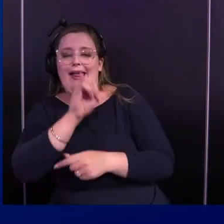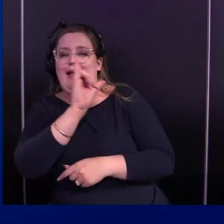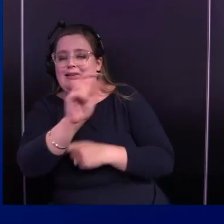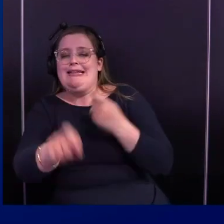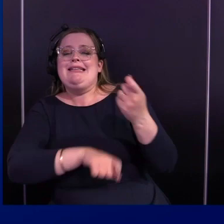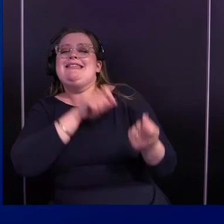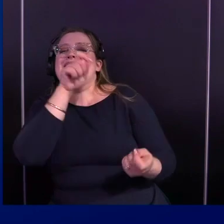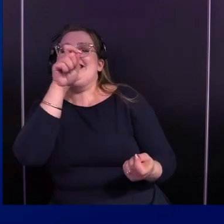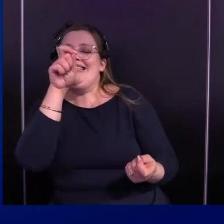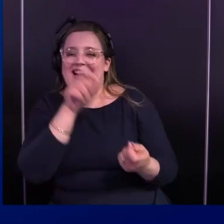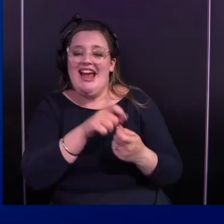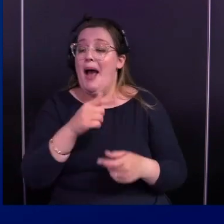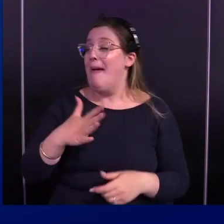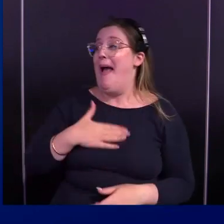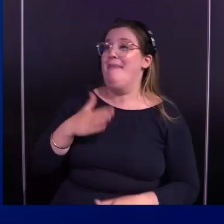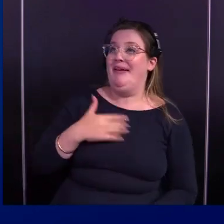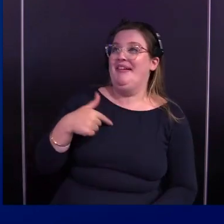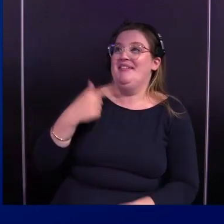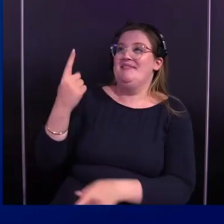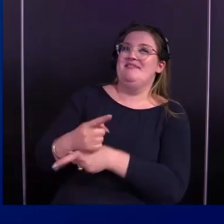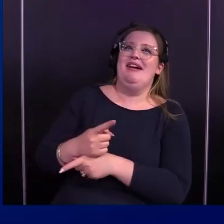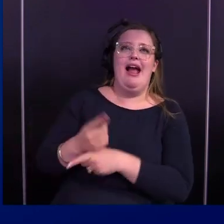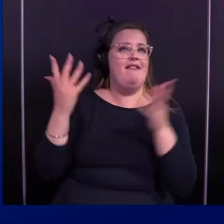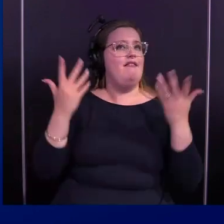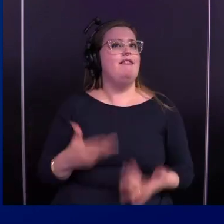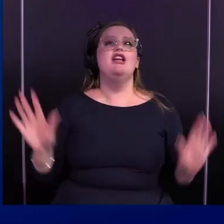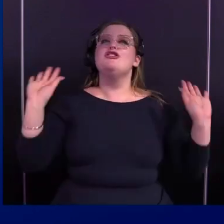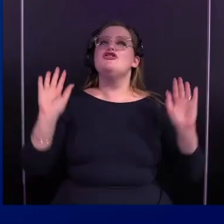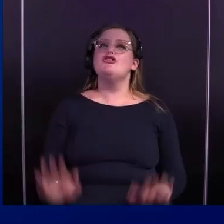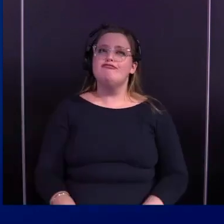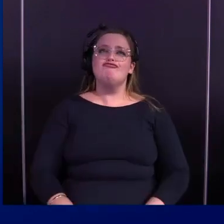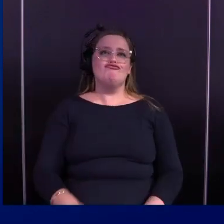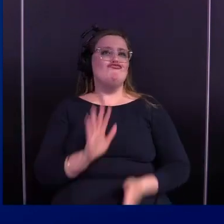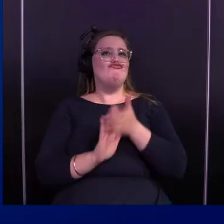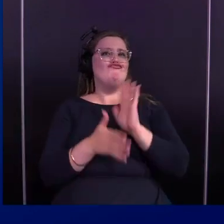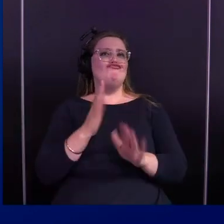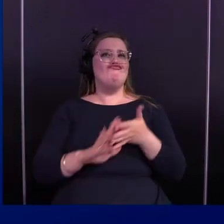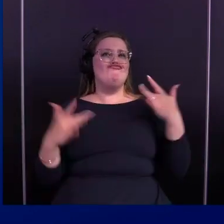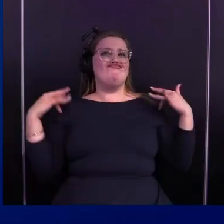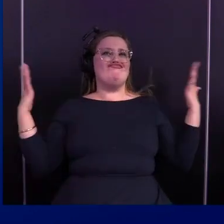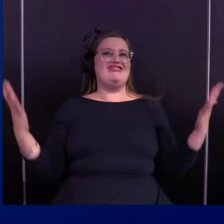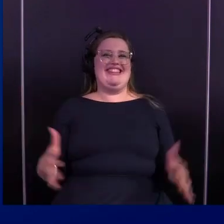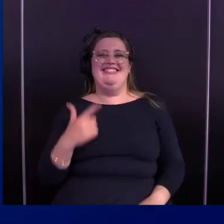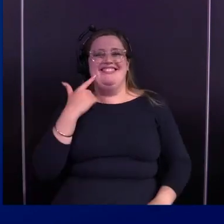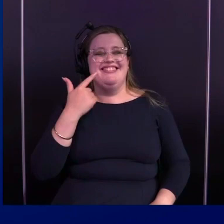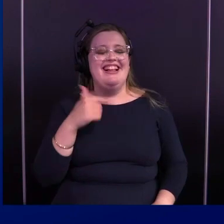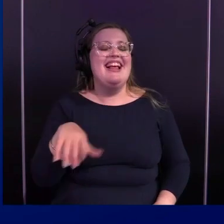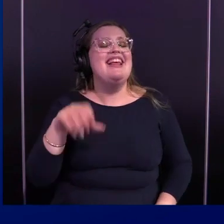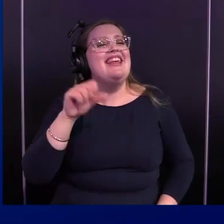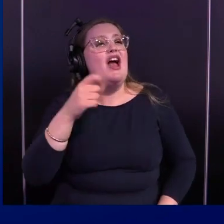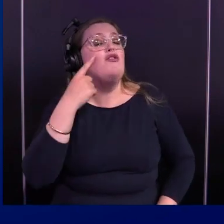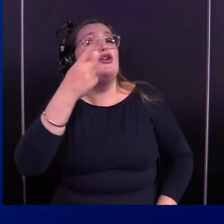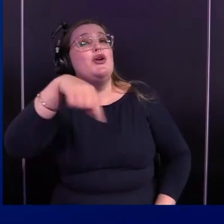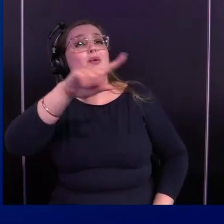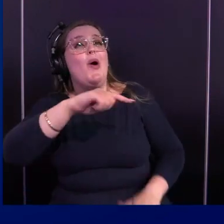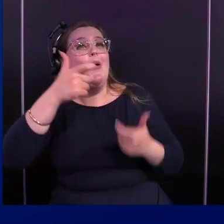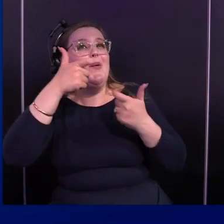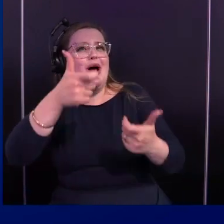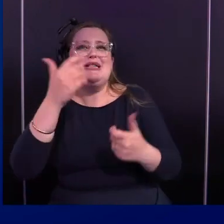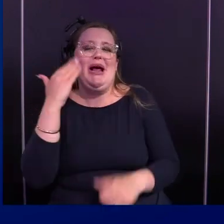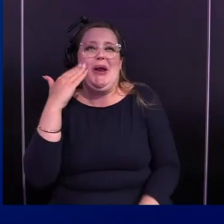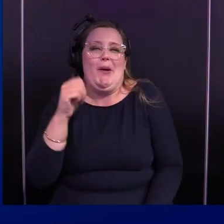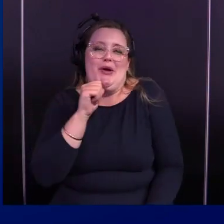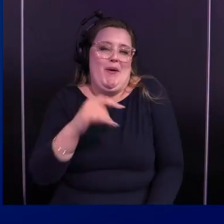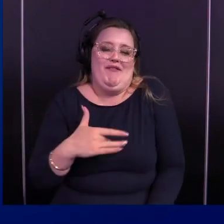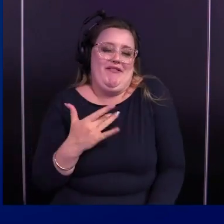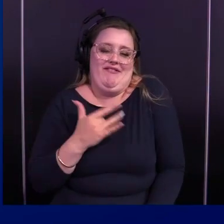is. I'm glad I got it right. And now that concludes the episode. Yeah, we're done. And if you're, for those watching, I know you cannot feel it, but I